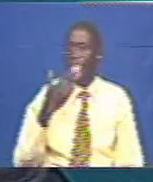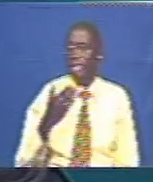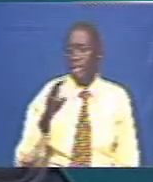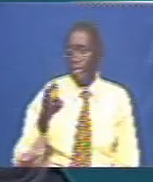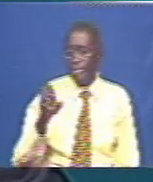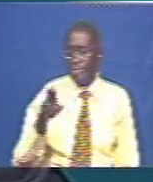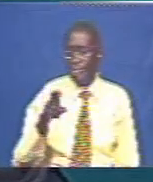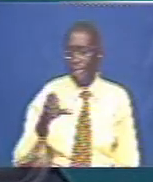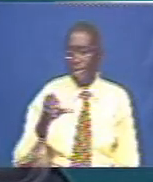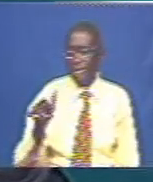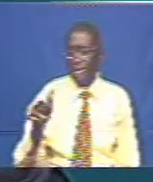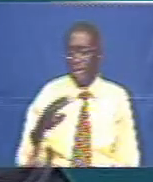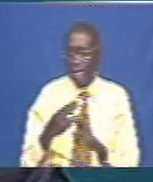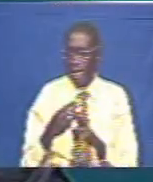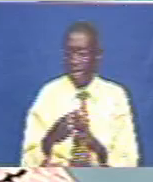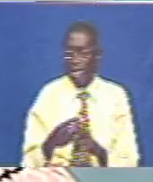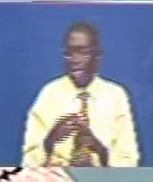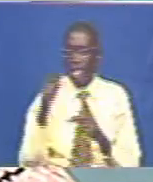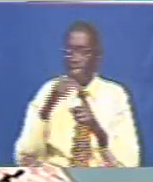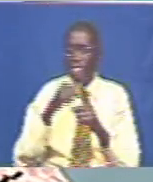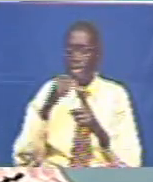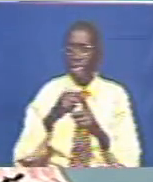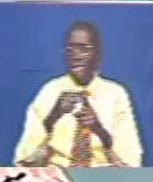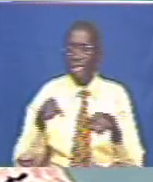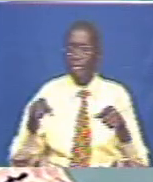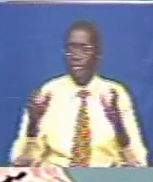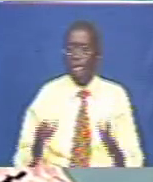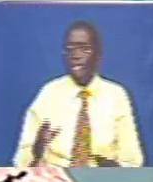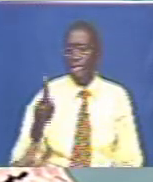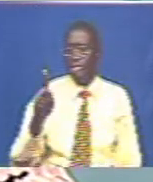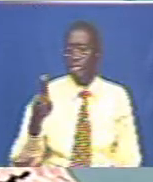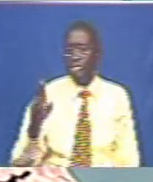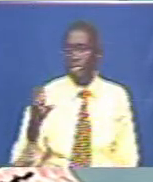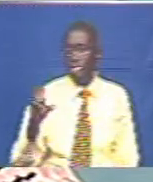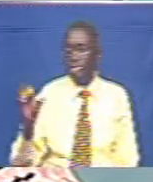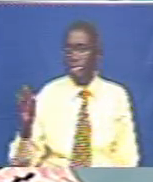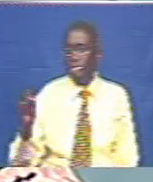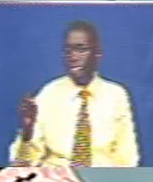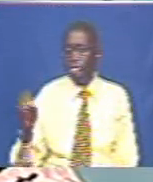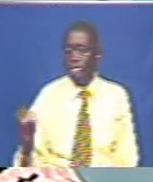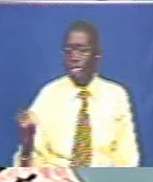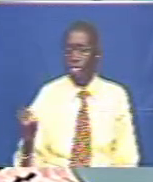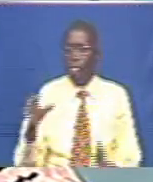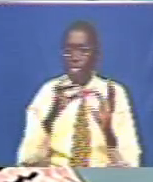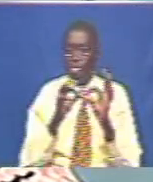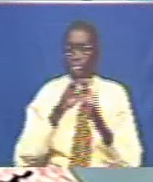Njeru, Advocacy Manager, CUSCCO Limited. CUSCCO is the union for all the CEO-KUSCCOs in